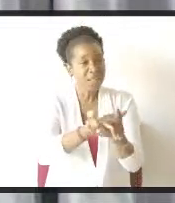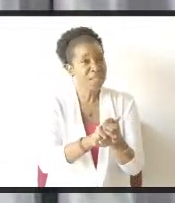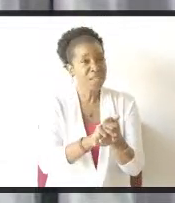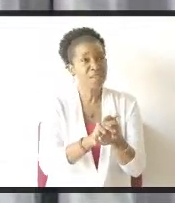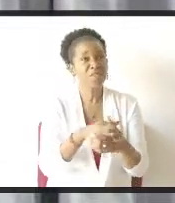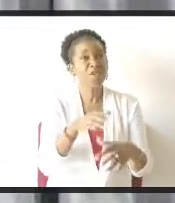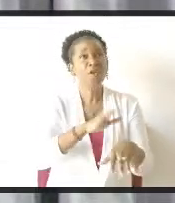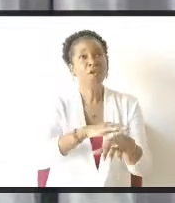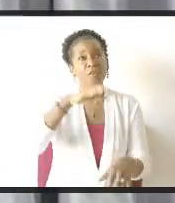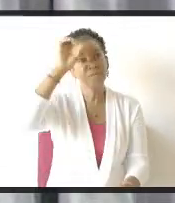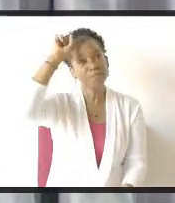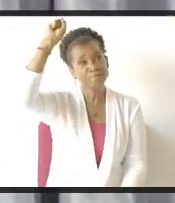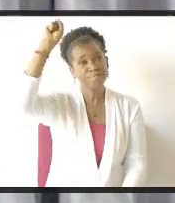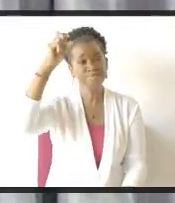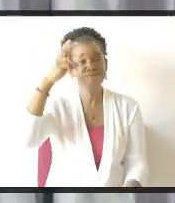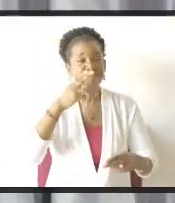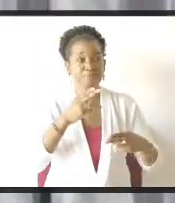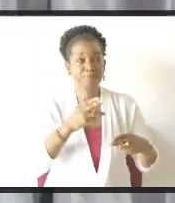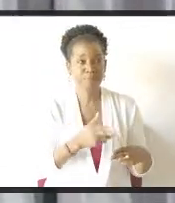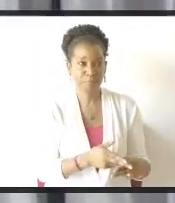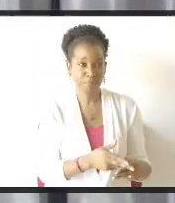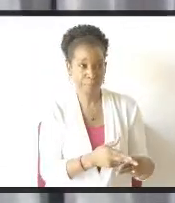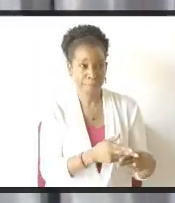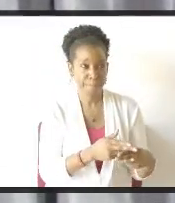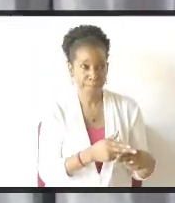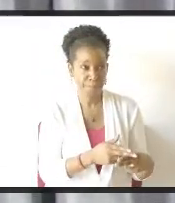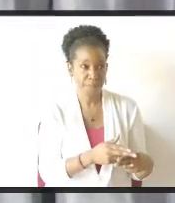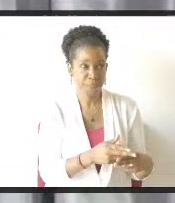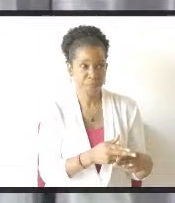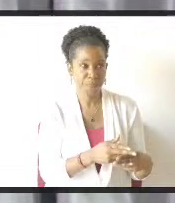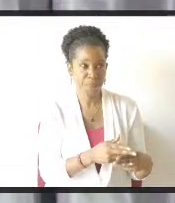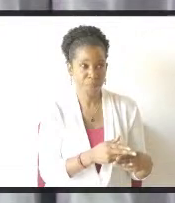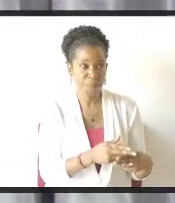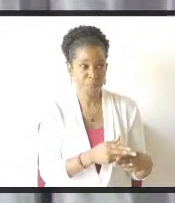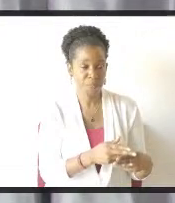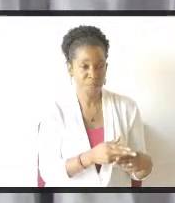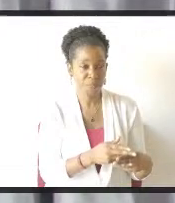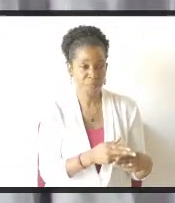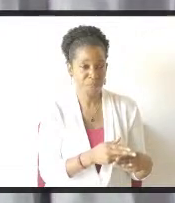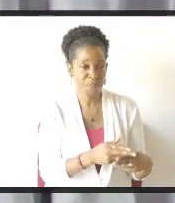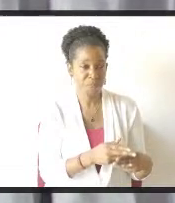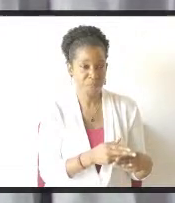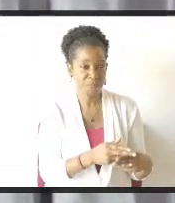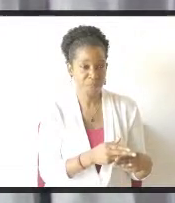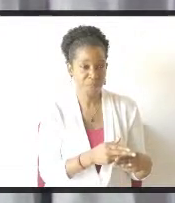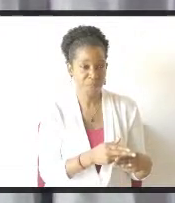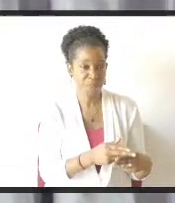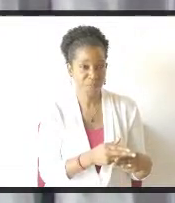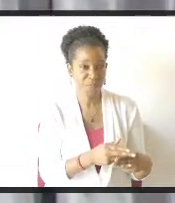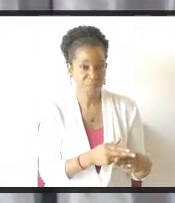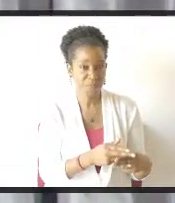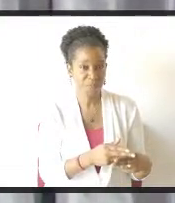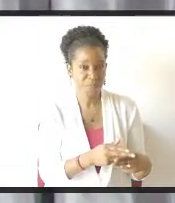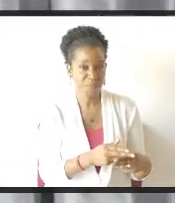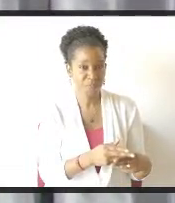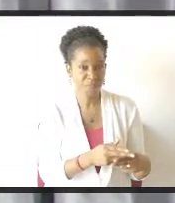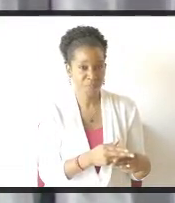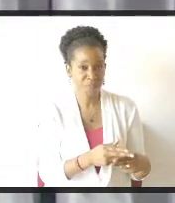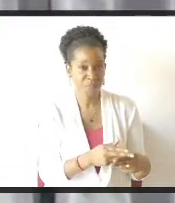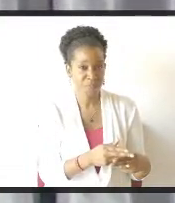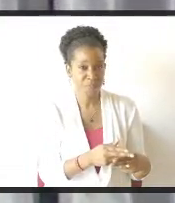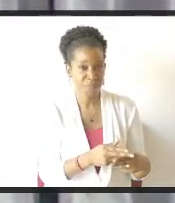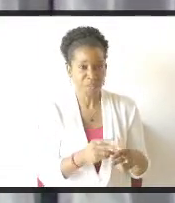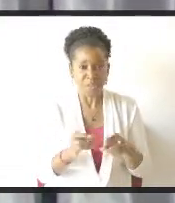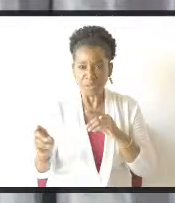and keep you any longer. You don't know for certainty if you should die right now, you'd go to heaven. We couldn't stand